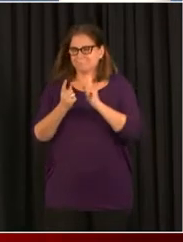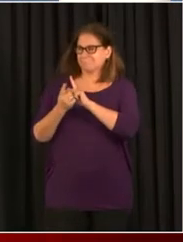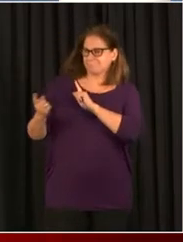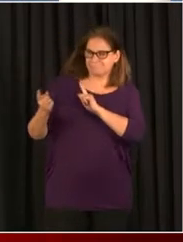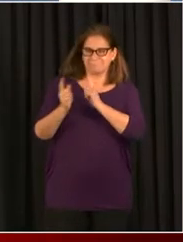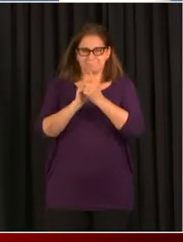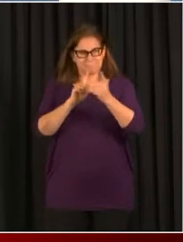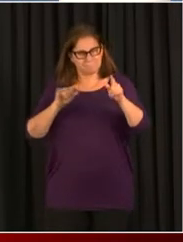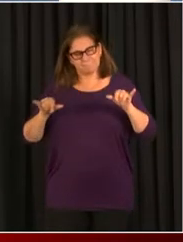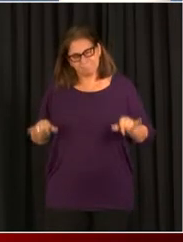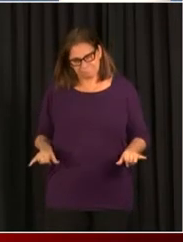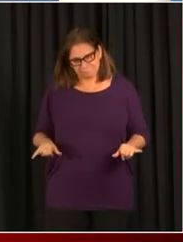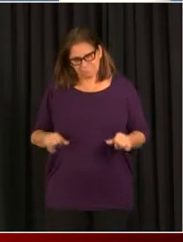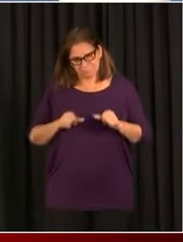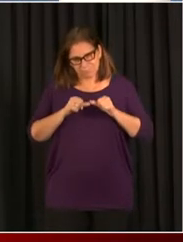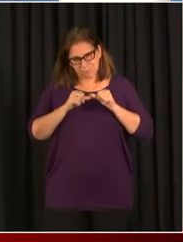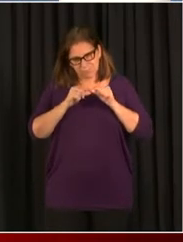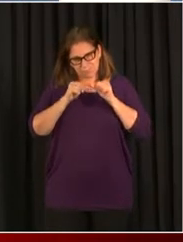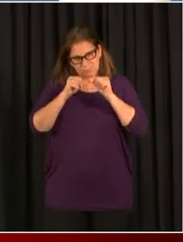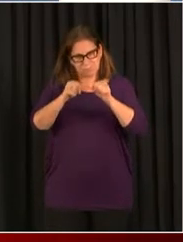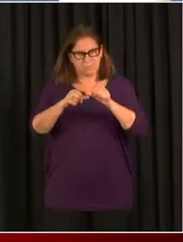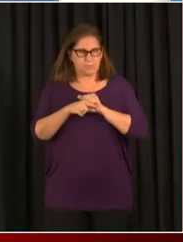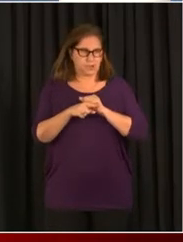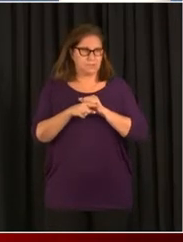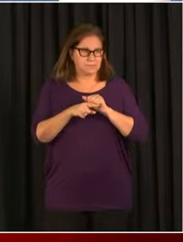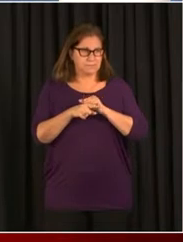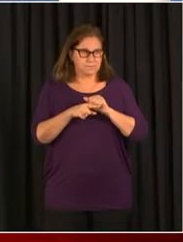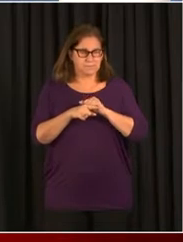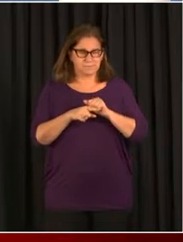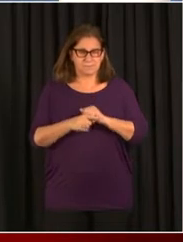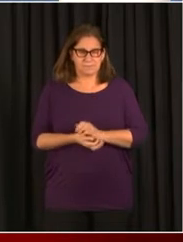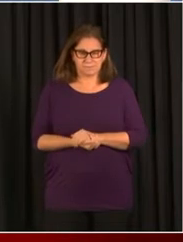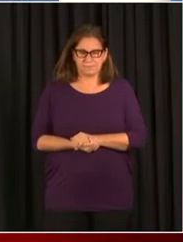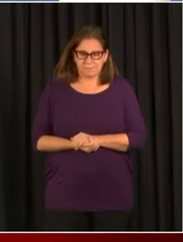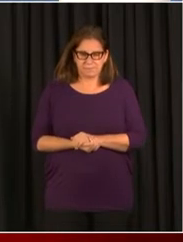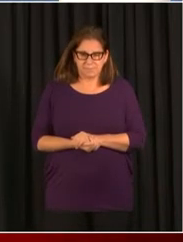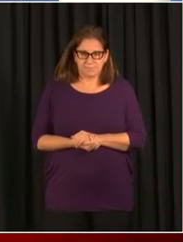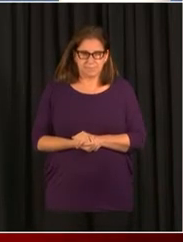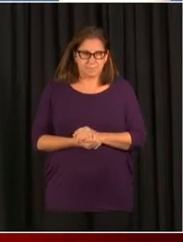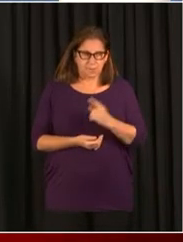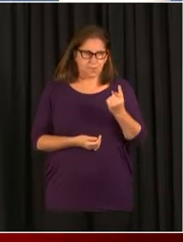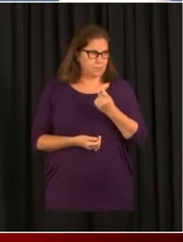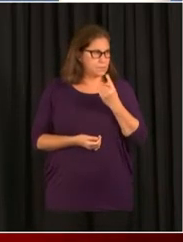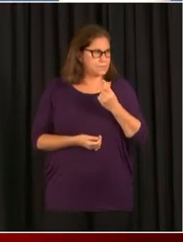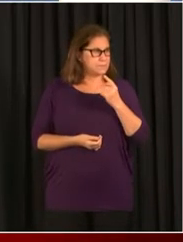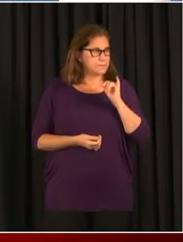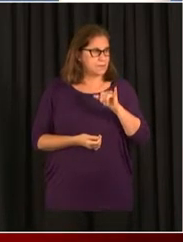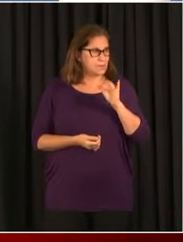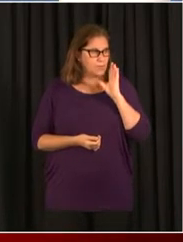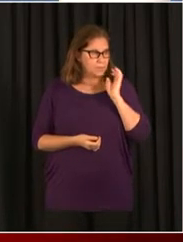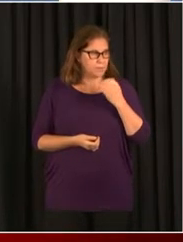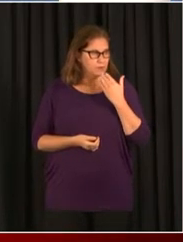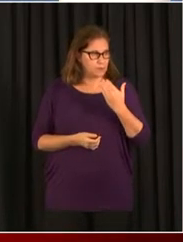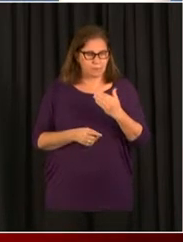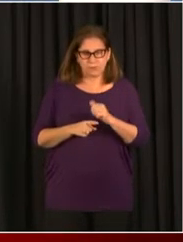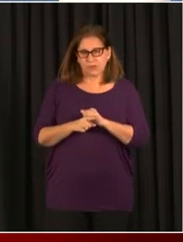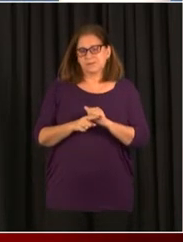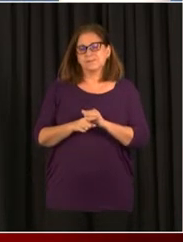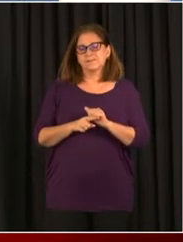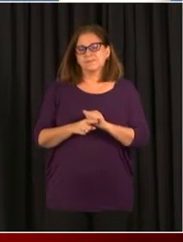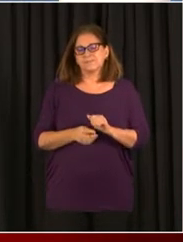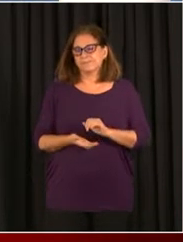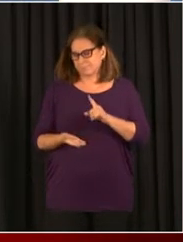6 feet apart, of how they're going to be practicing good community hygiene. So having that hand sanitizer on